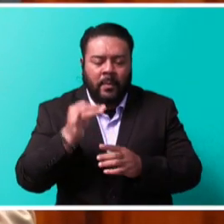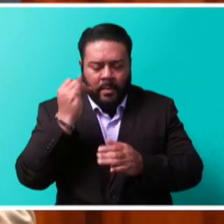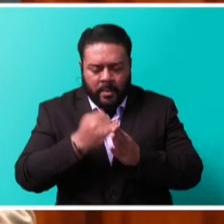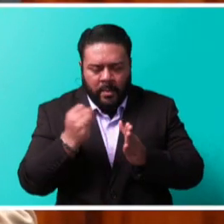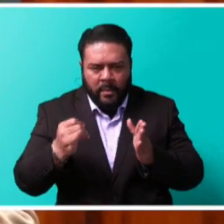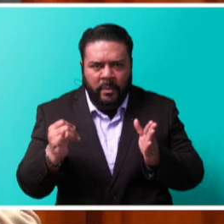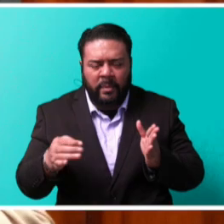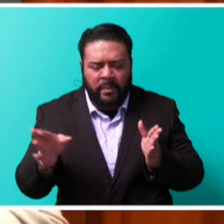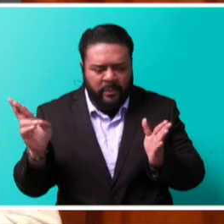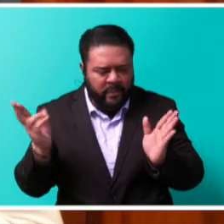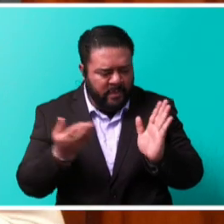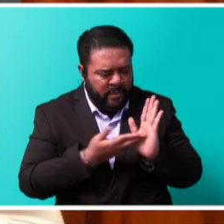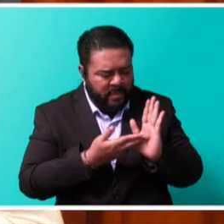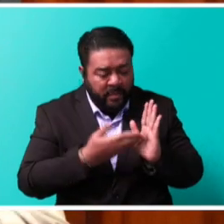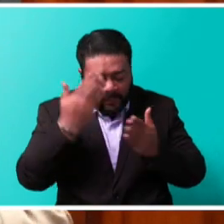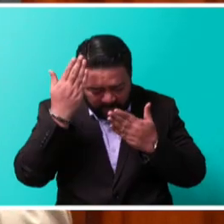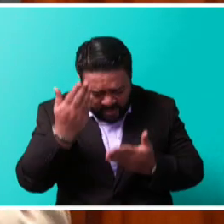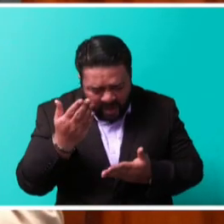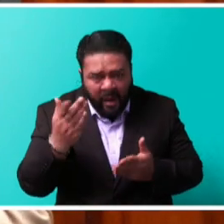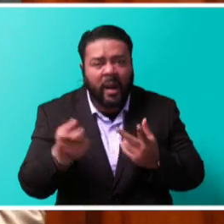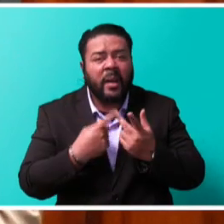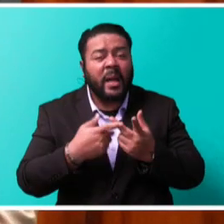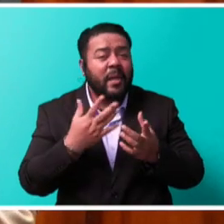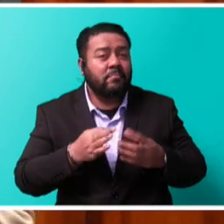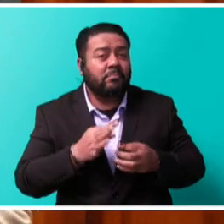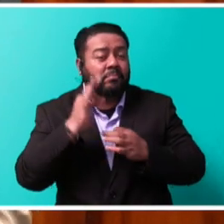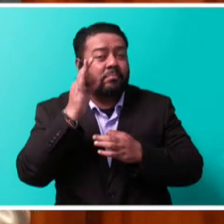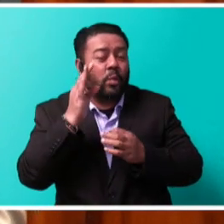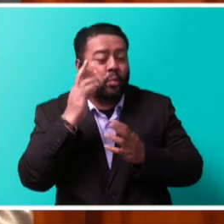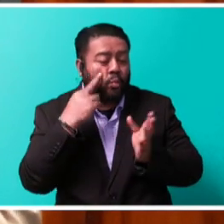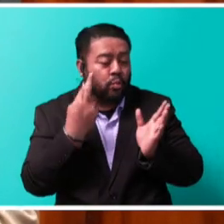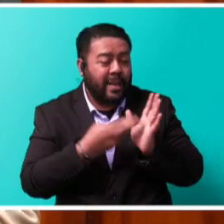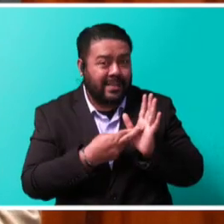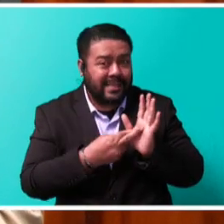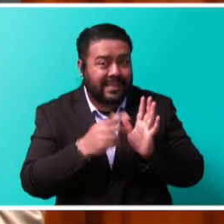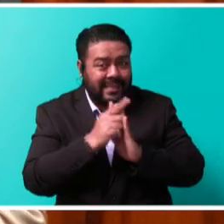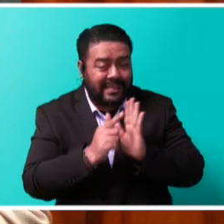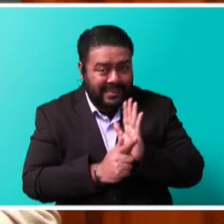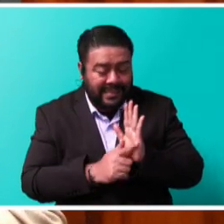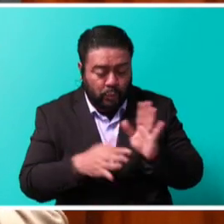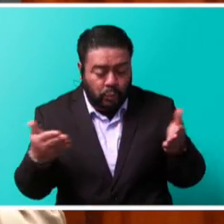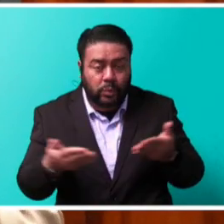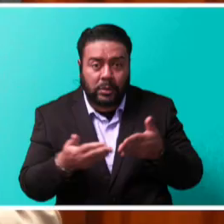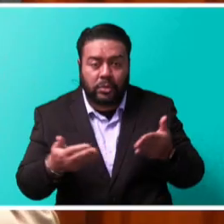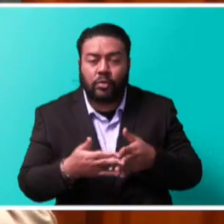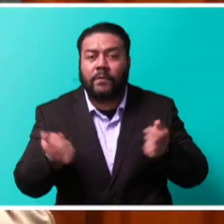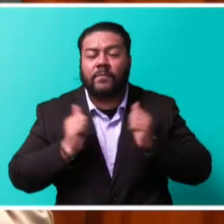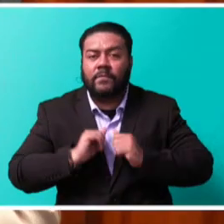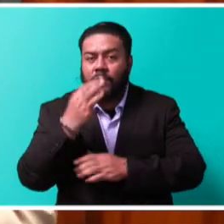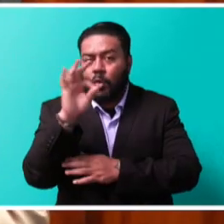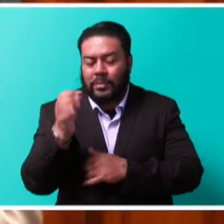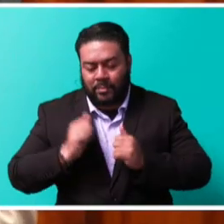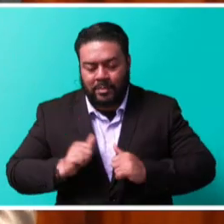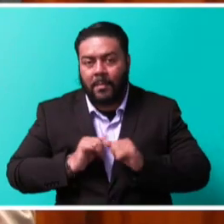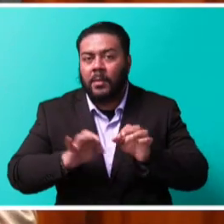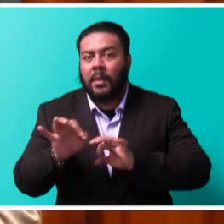and traceability. Honourable Speaker, another major reform under the revised legislation is the introduction of forest practices plans and the